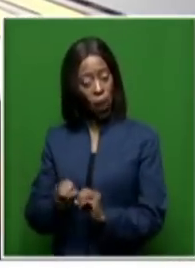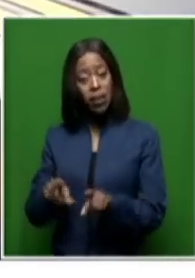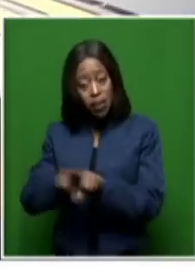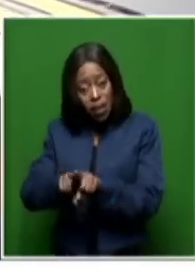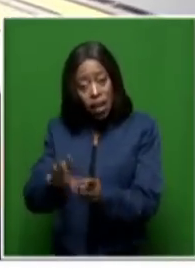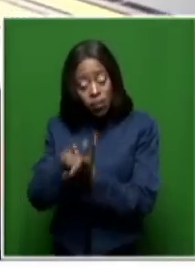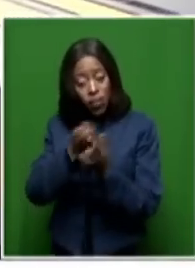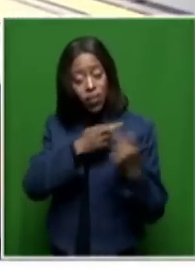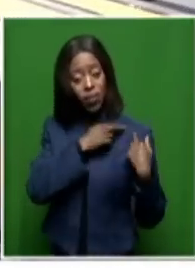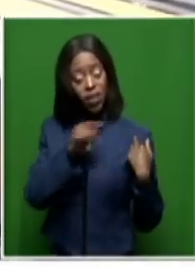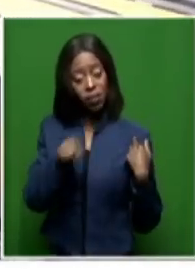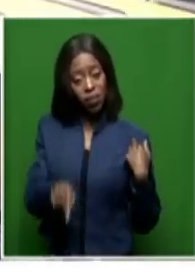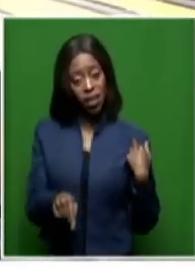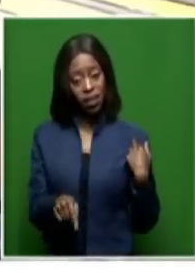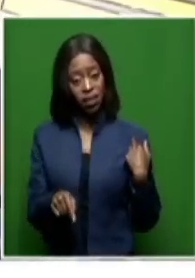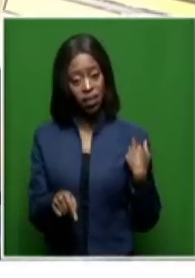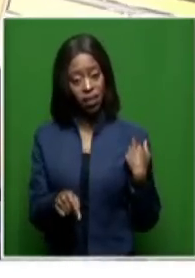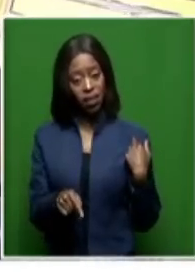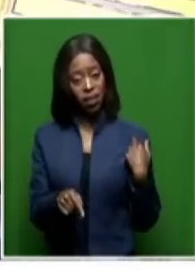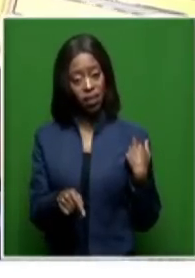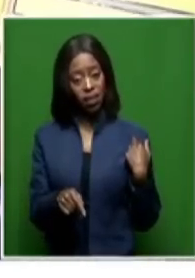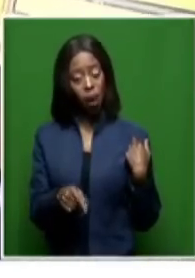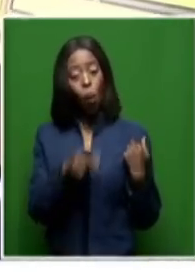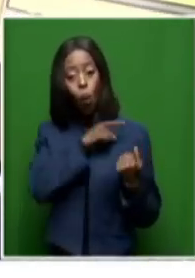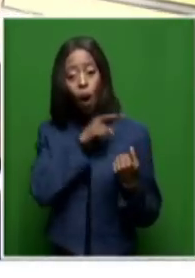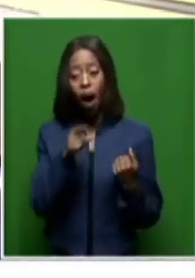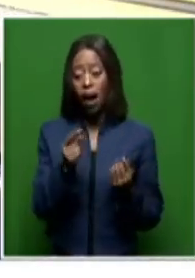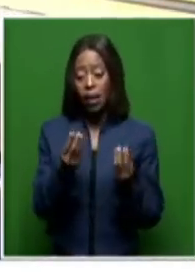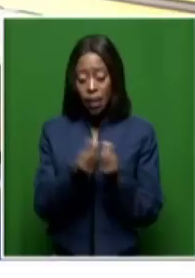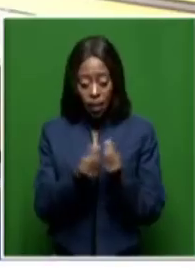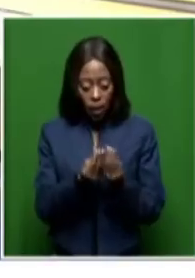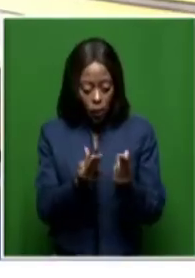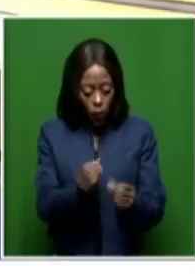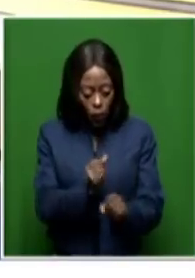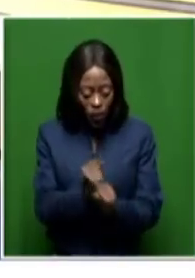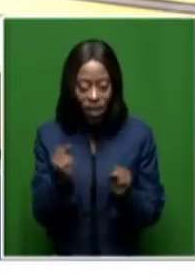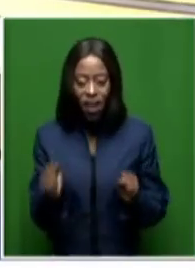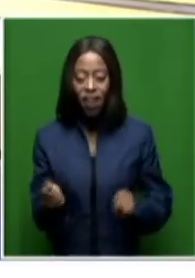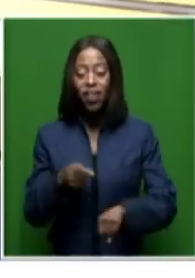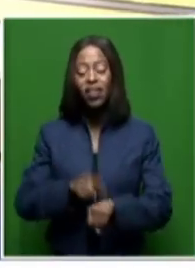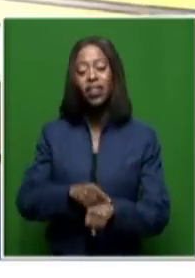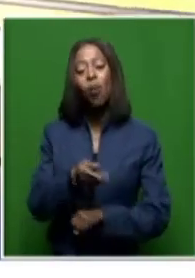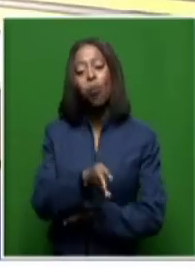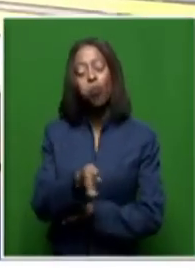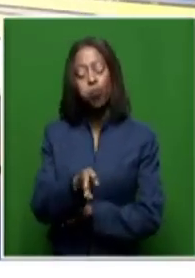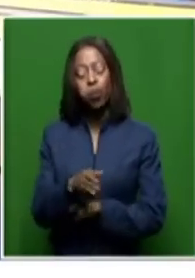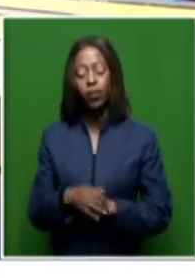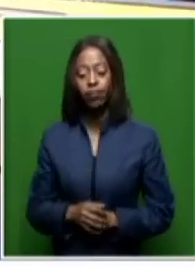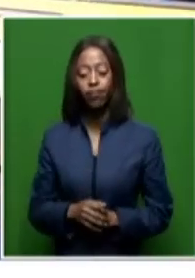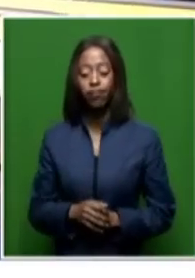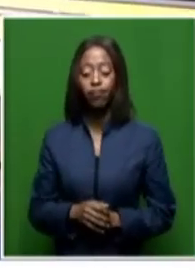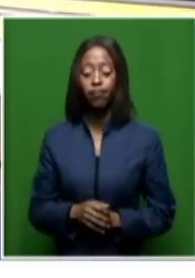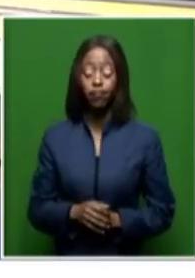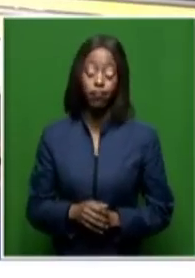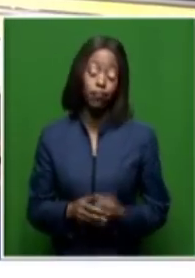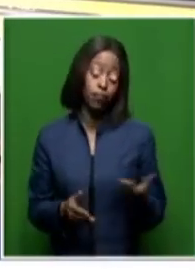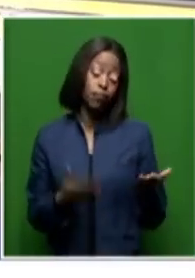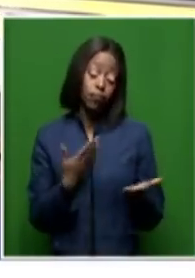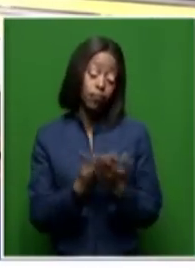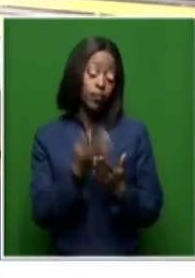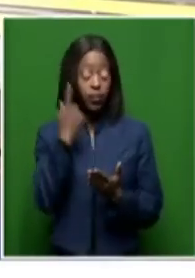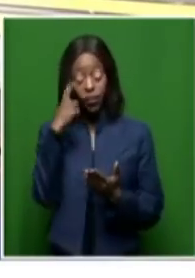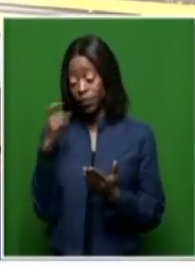their part and take accountability for what was not done during their tenure. Yes, you can check what they have